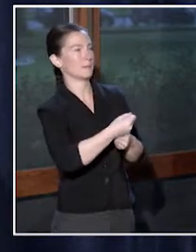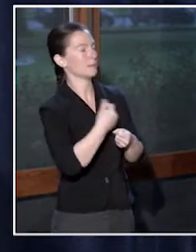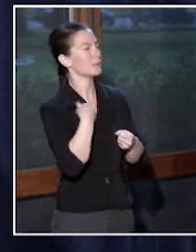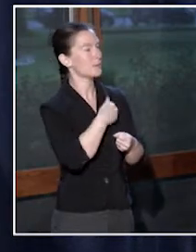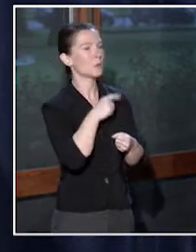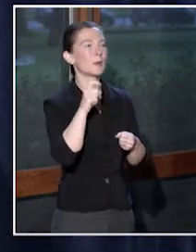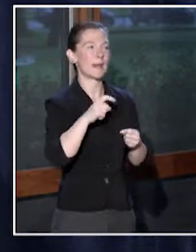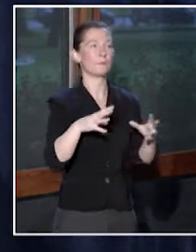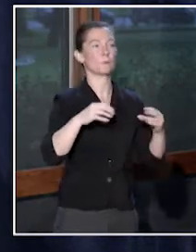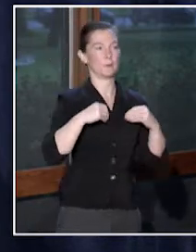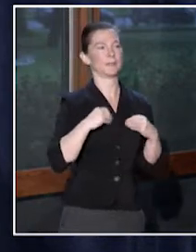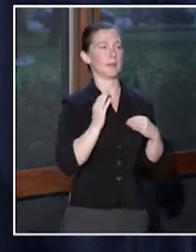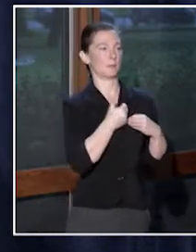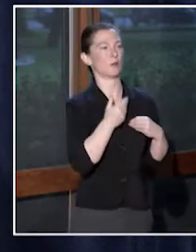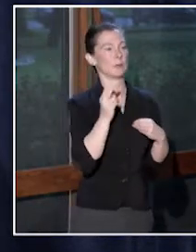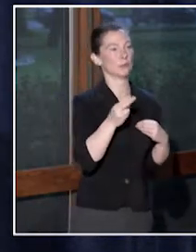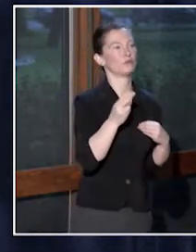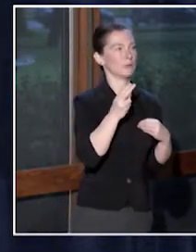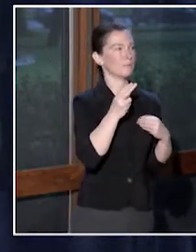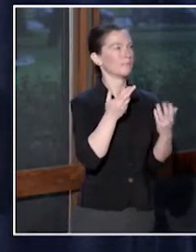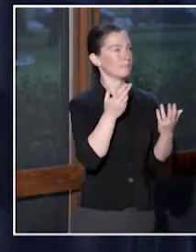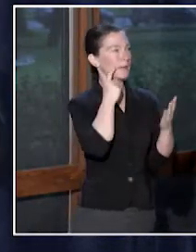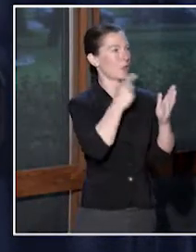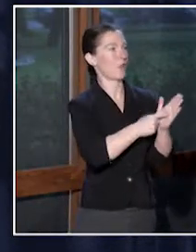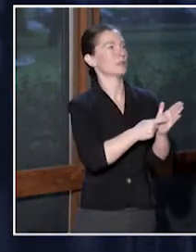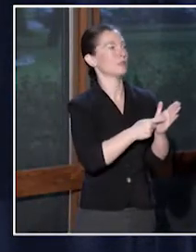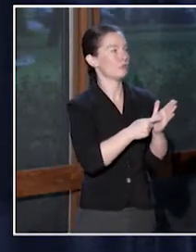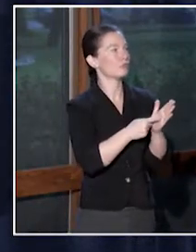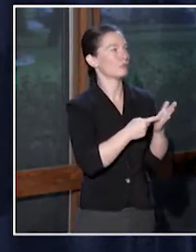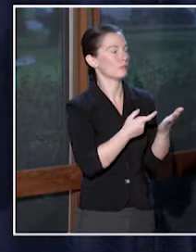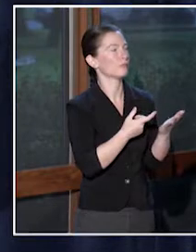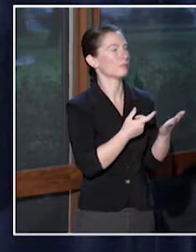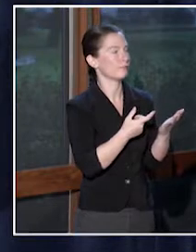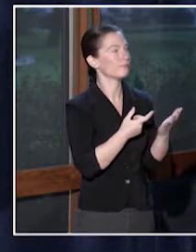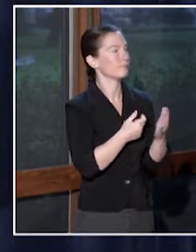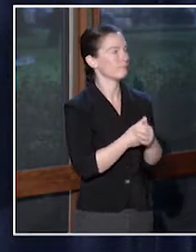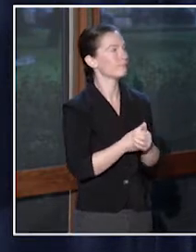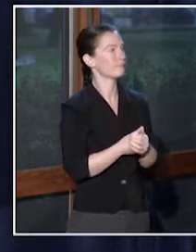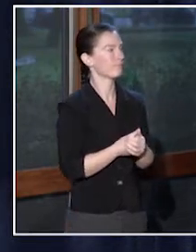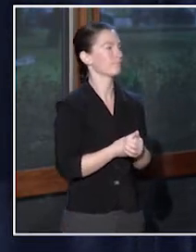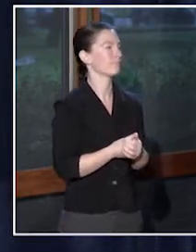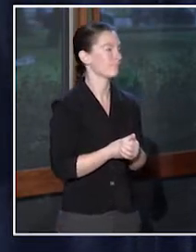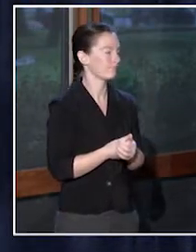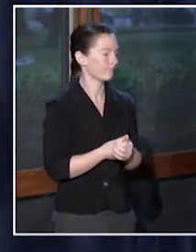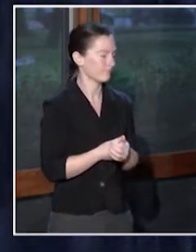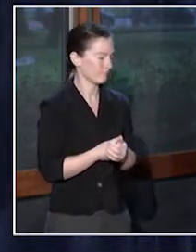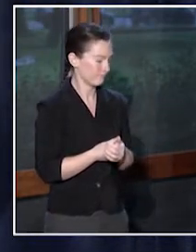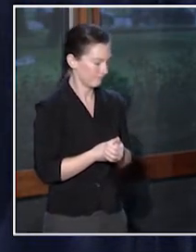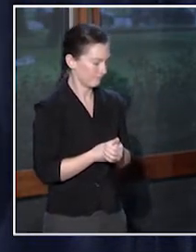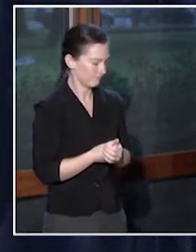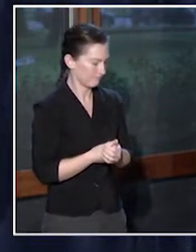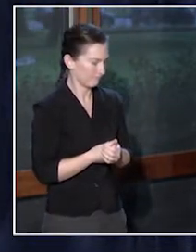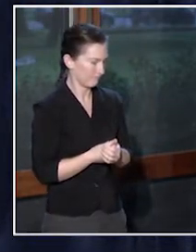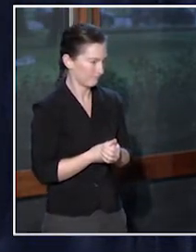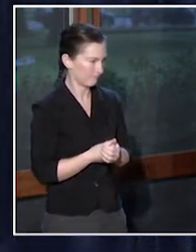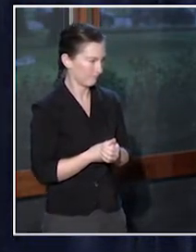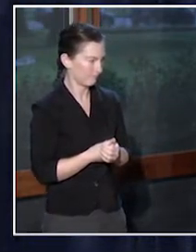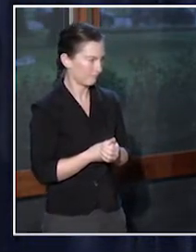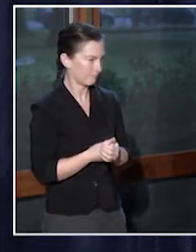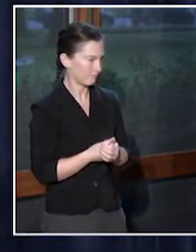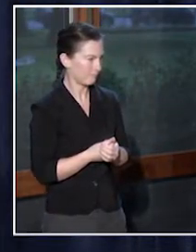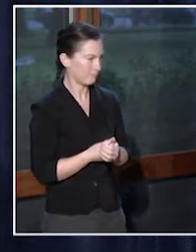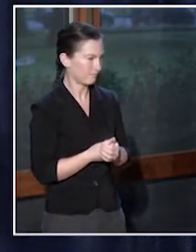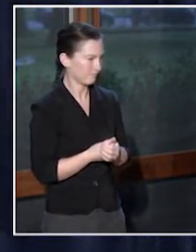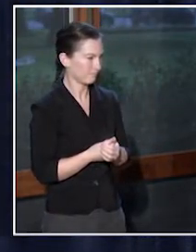be acknowledged. And that means owning and acknowledging and putting the light of day on